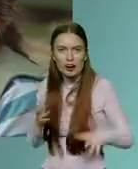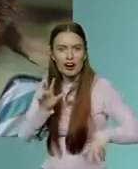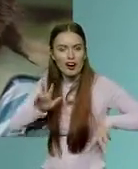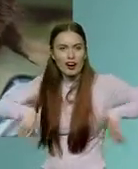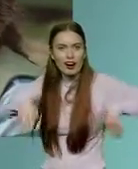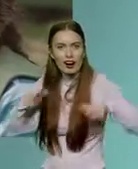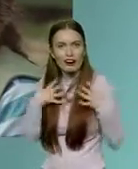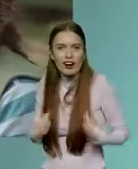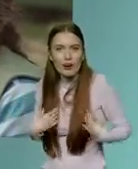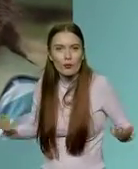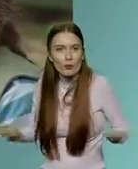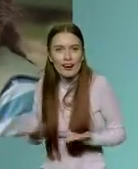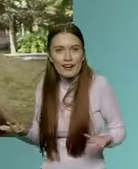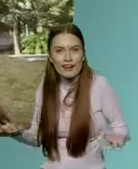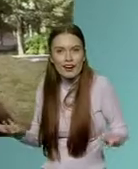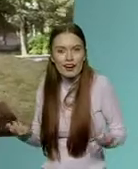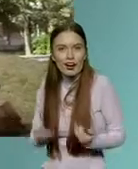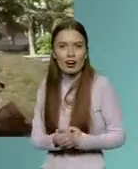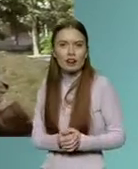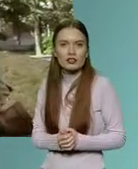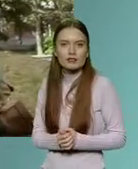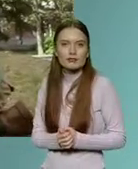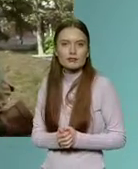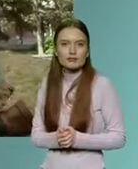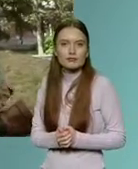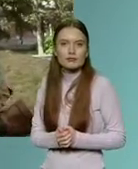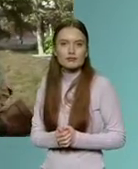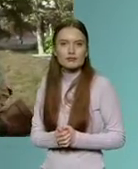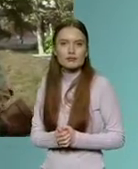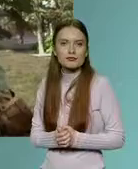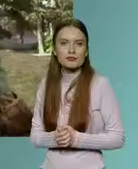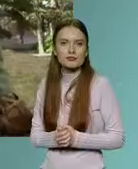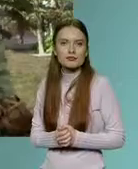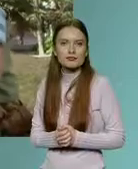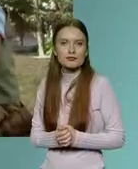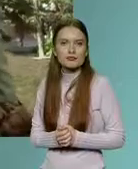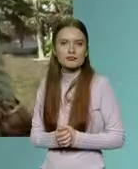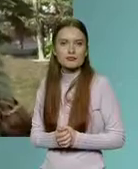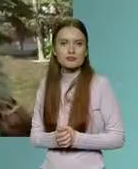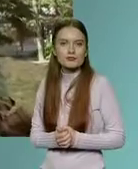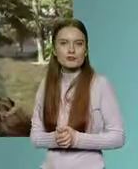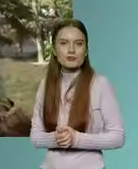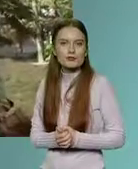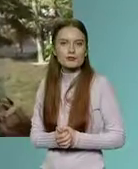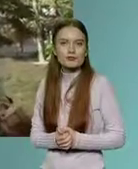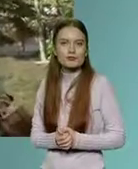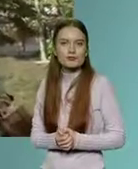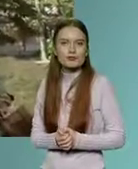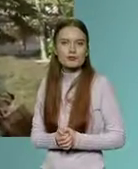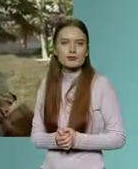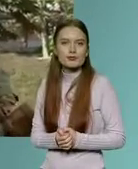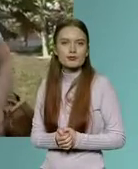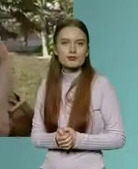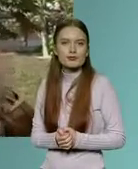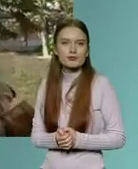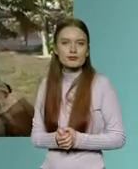Where's the insides of a saurus? Dana turns the box round and finds an incisor of a saurus shaped